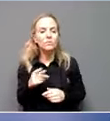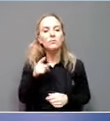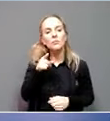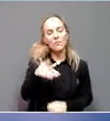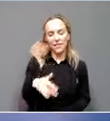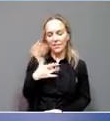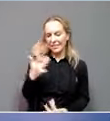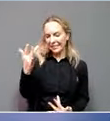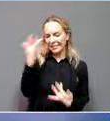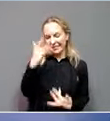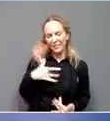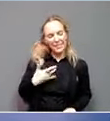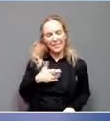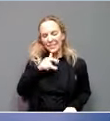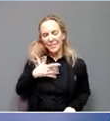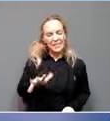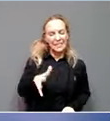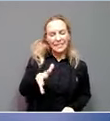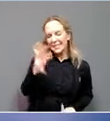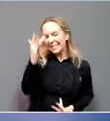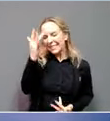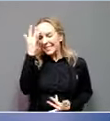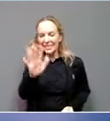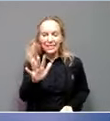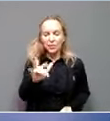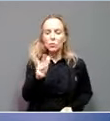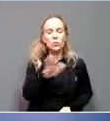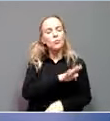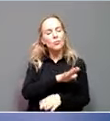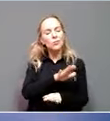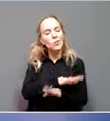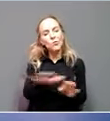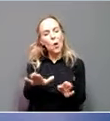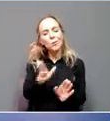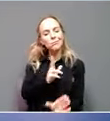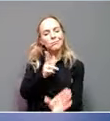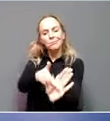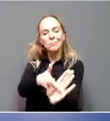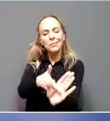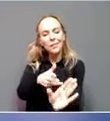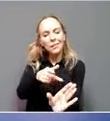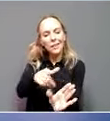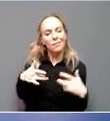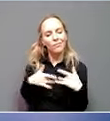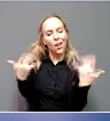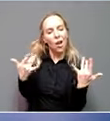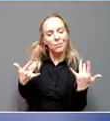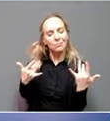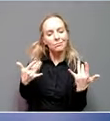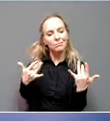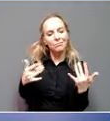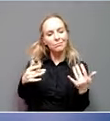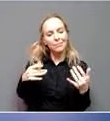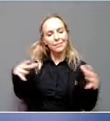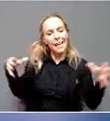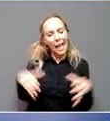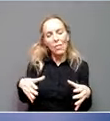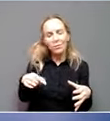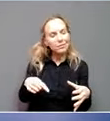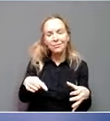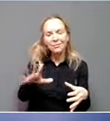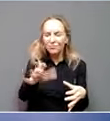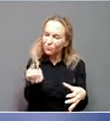sick, don't go to the holiday gathering. We should all understand this one by now,